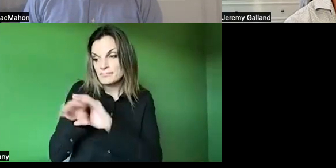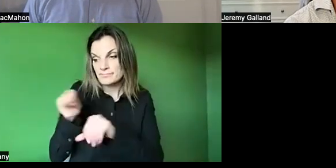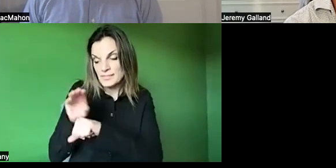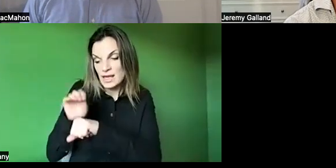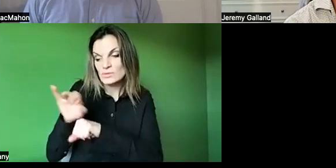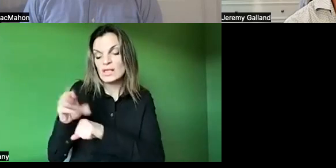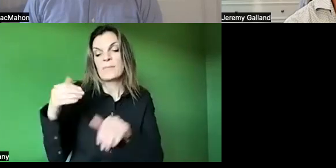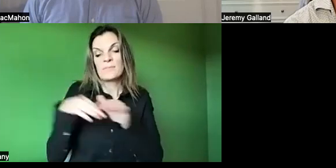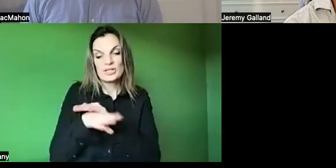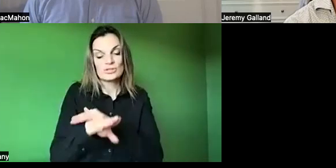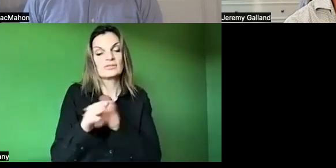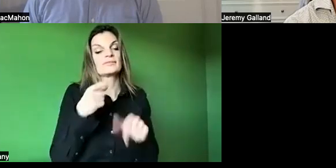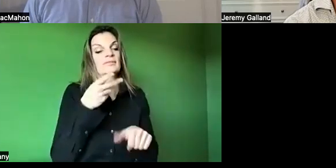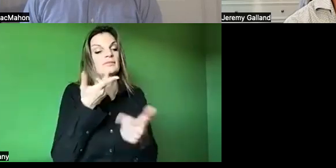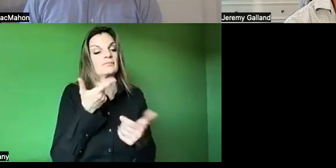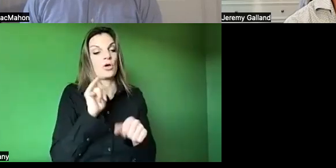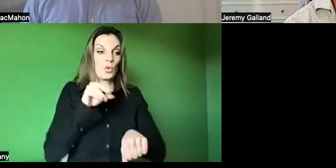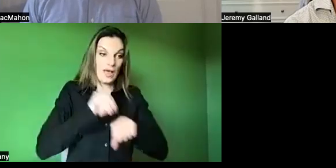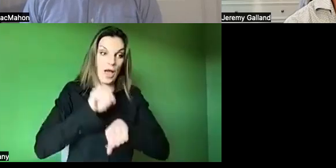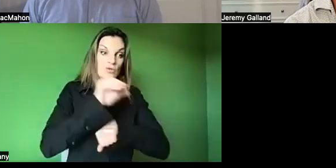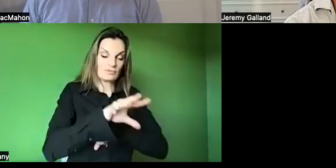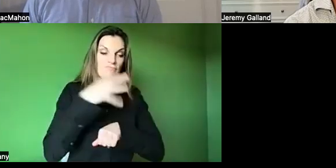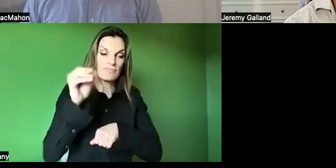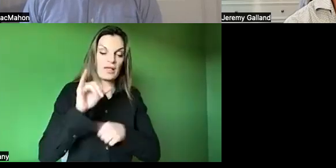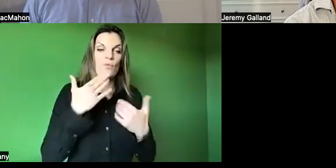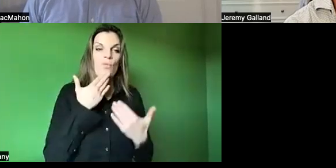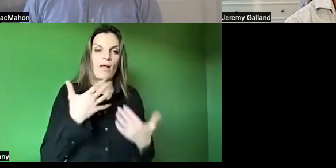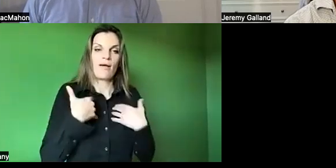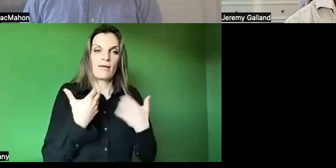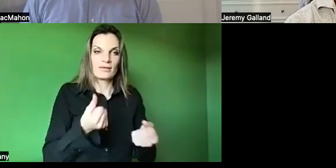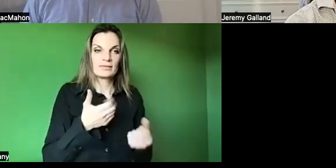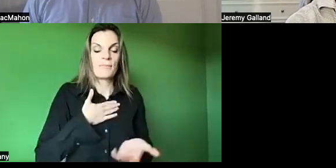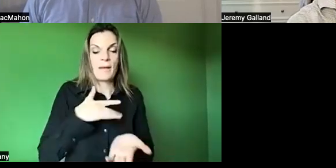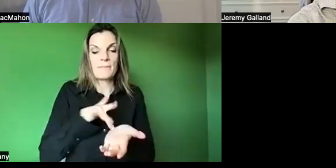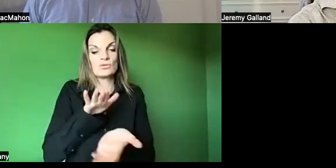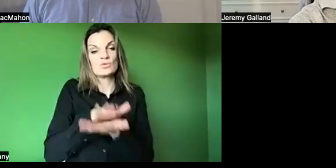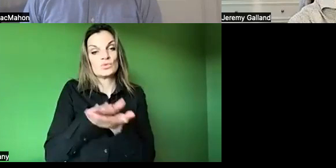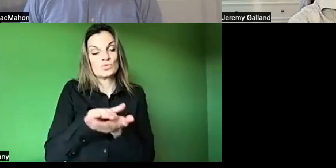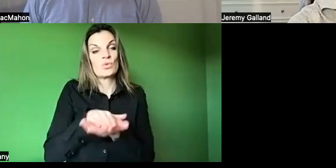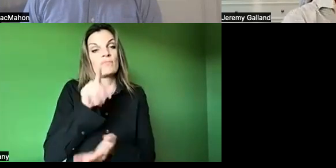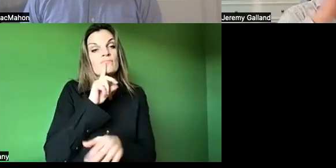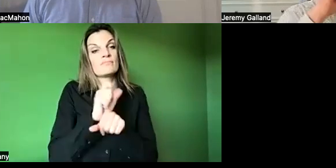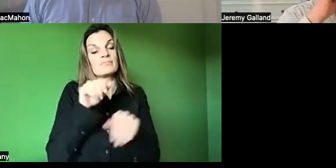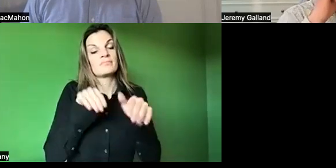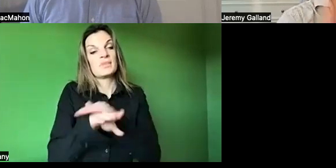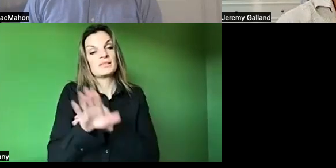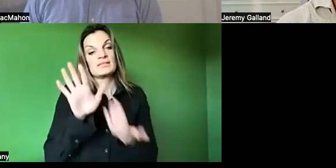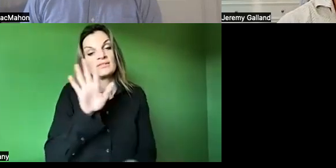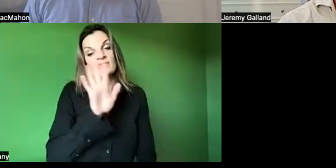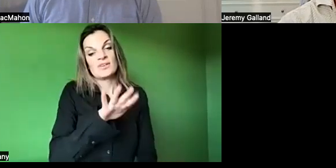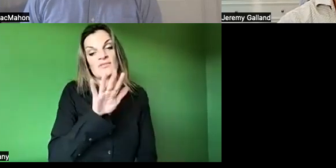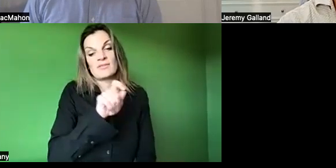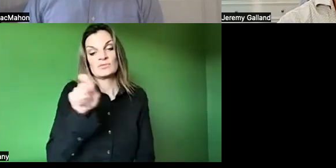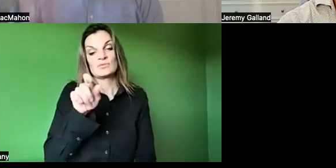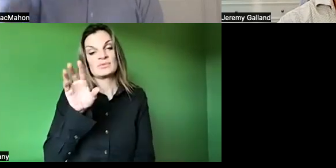wellness. And I'm proud to say that my medical school admits 55 to